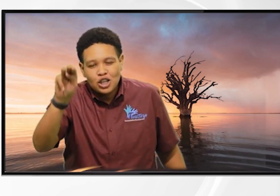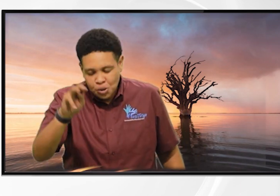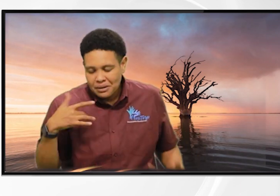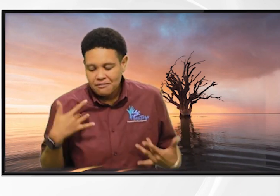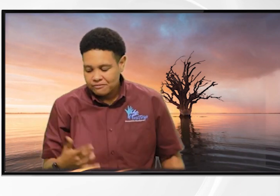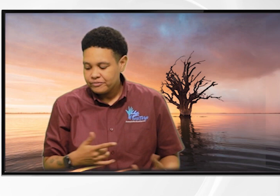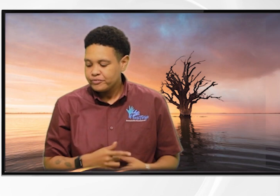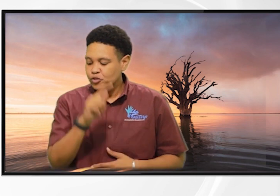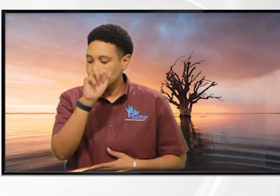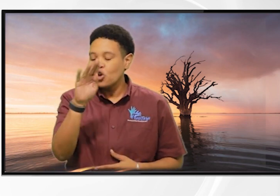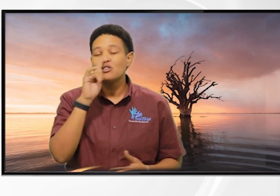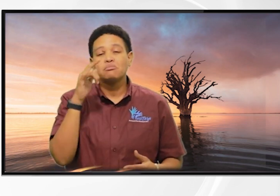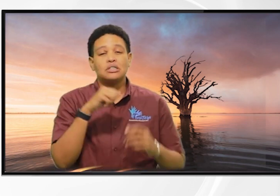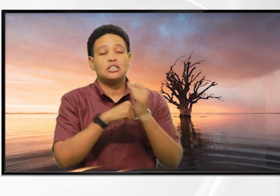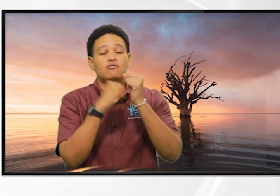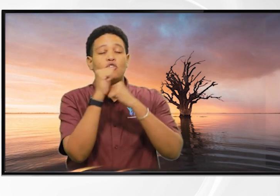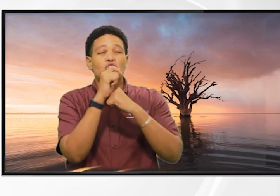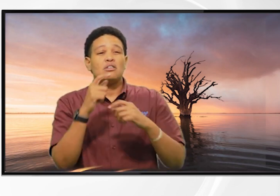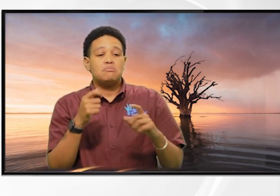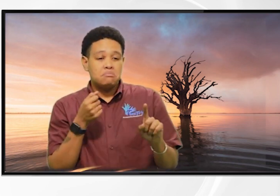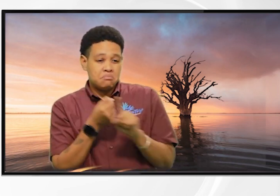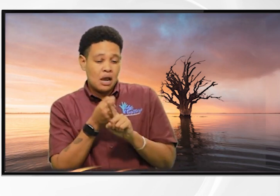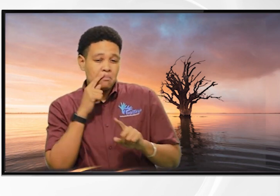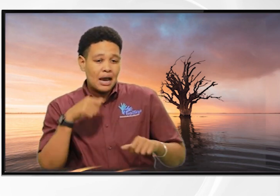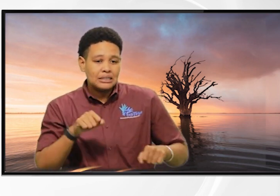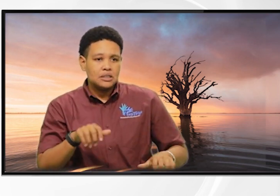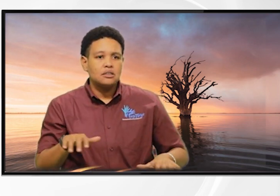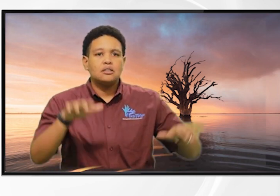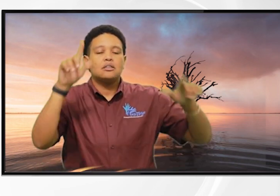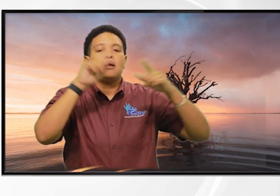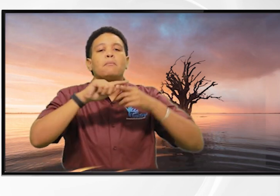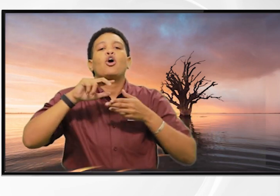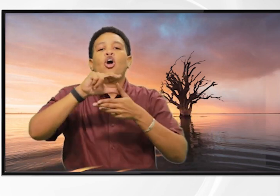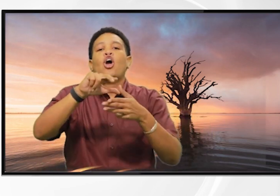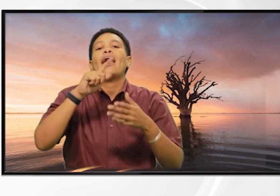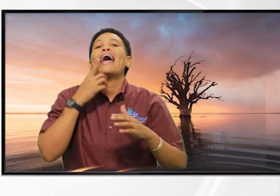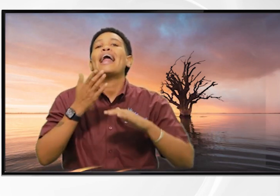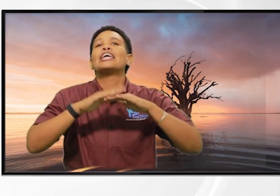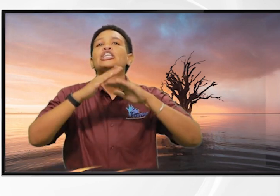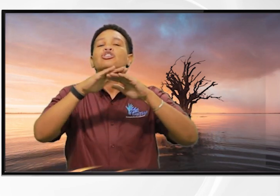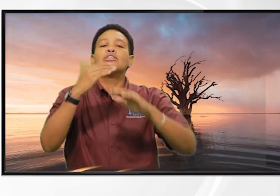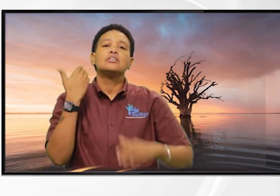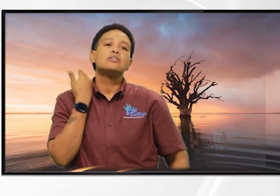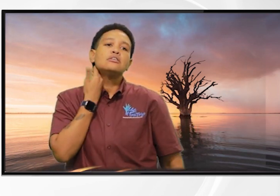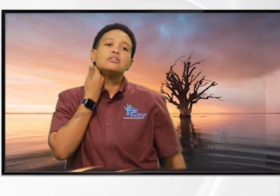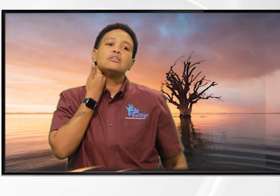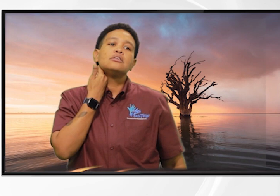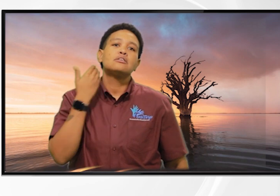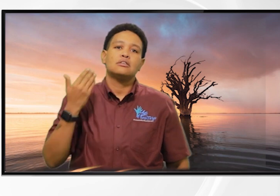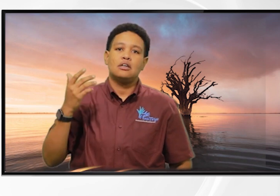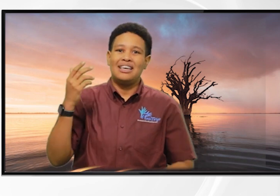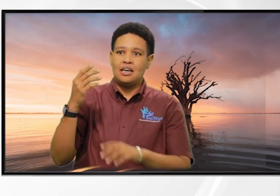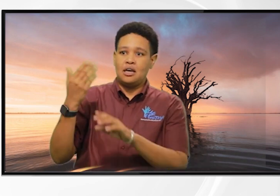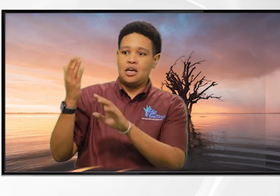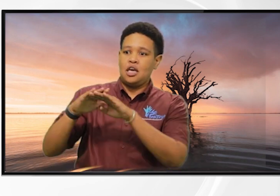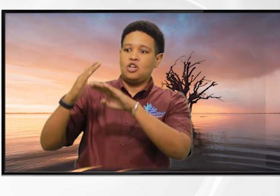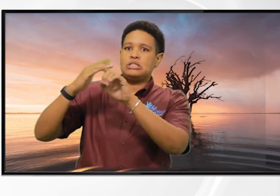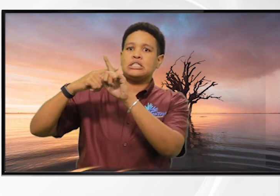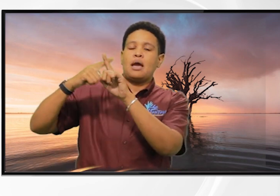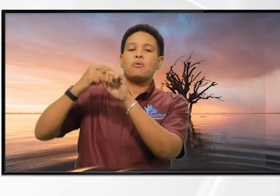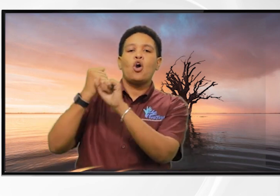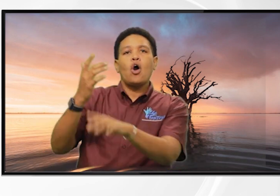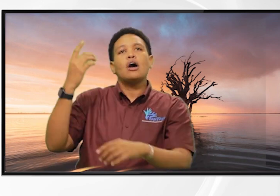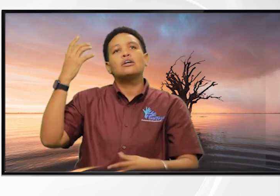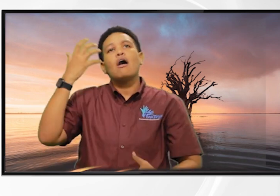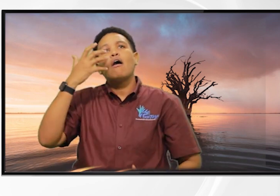and hurricanes, and increasing temperatures will lead to heat-related illnesses among workers and guests,